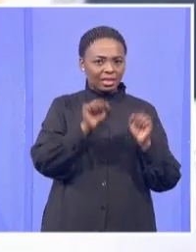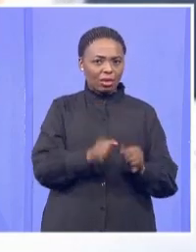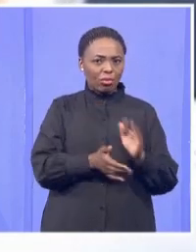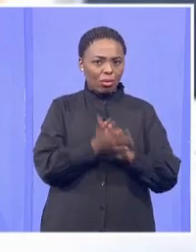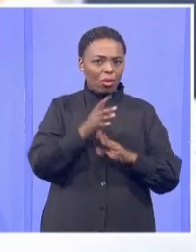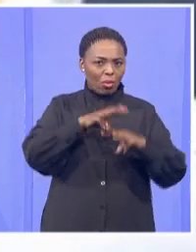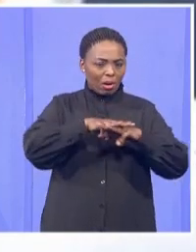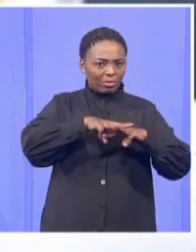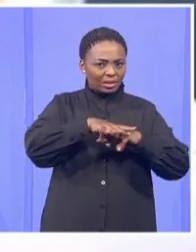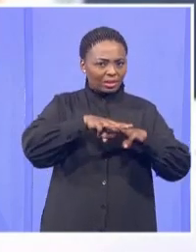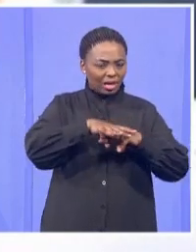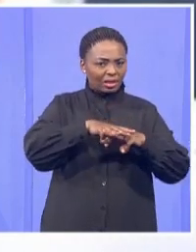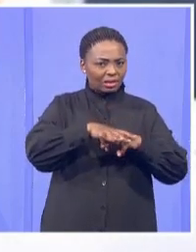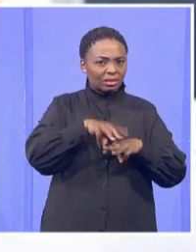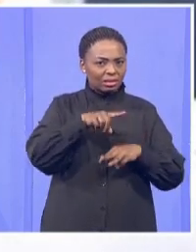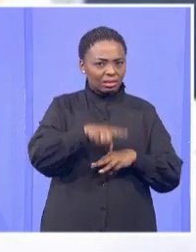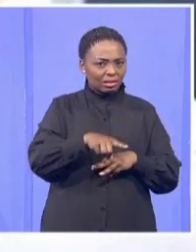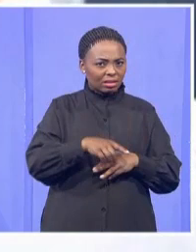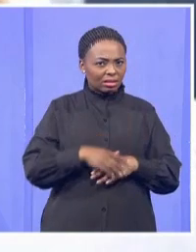not? Okay.